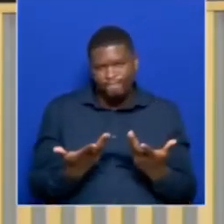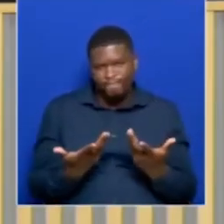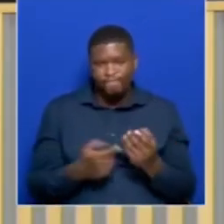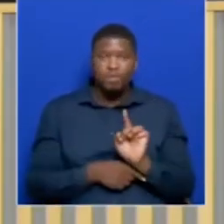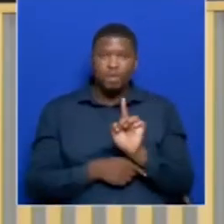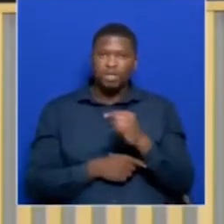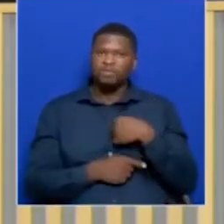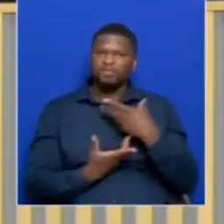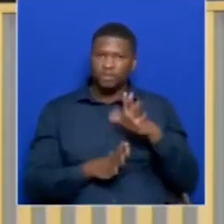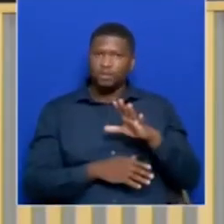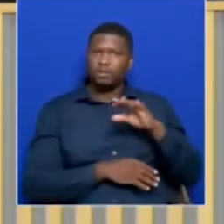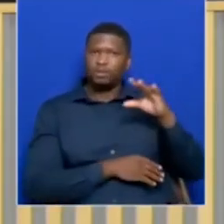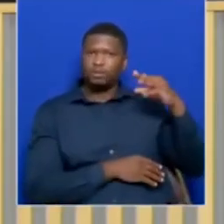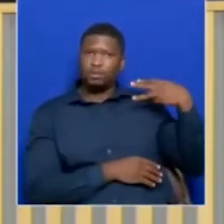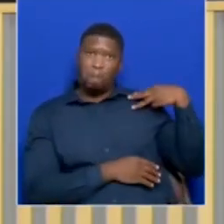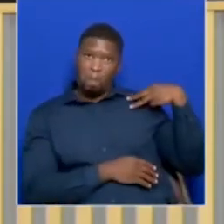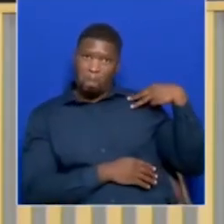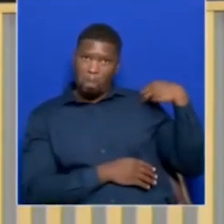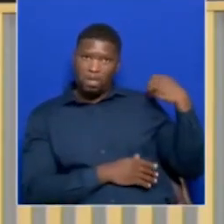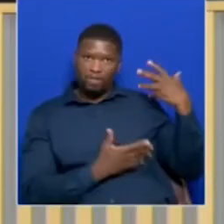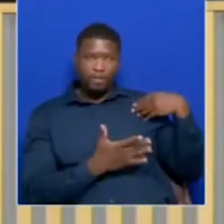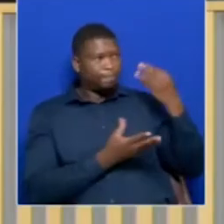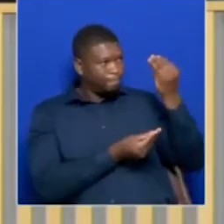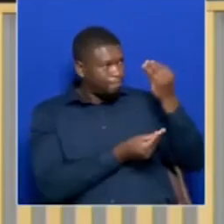the names and who played what role.